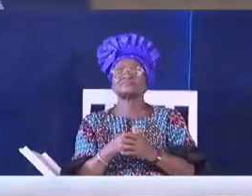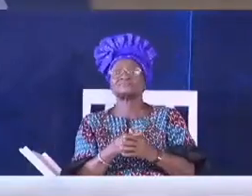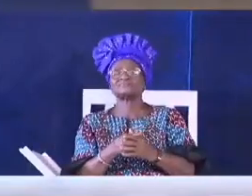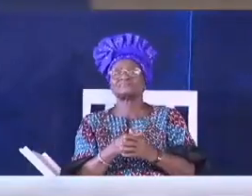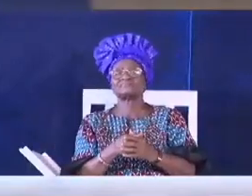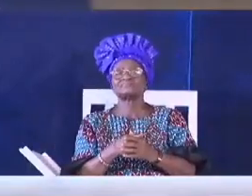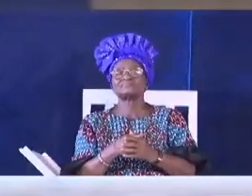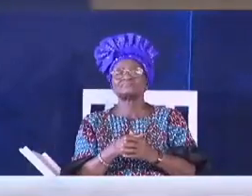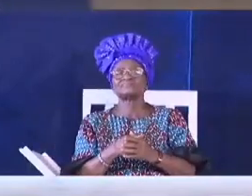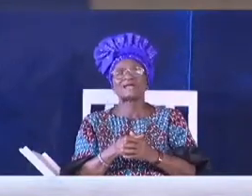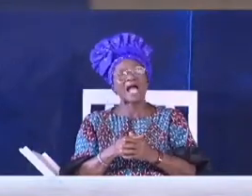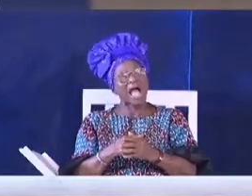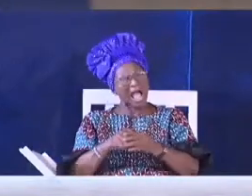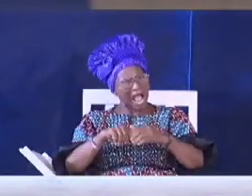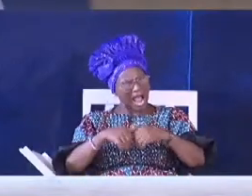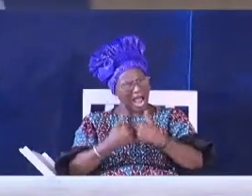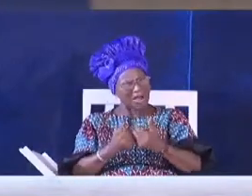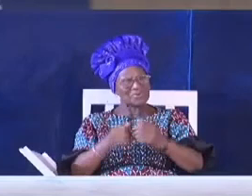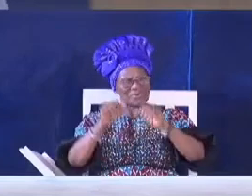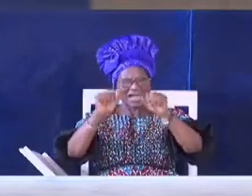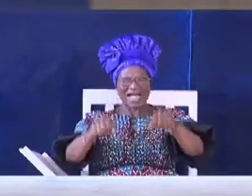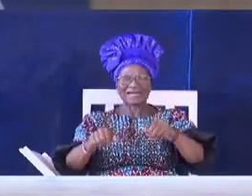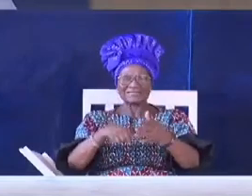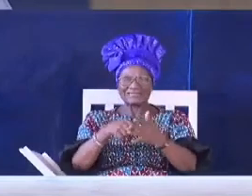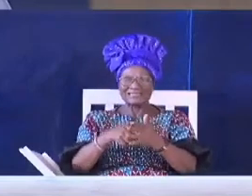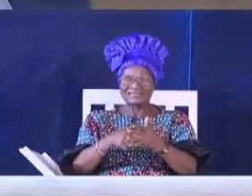You say, how can this thing be?